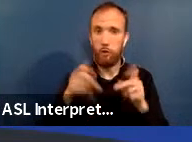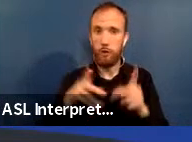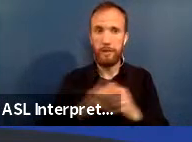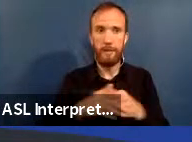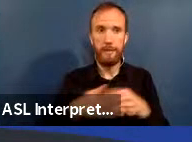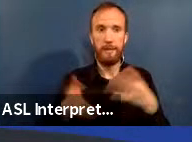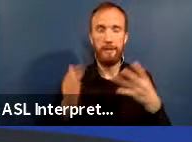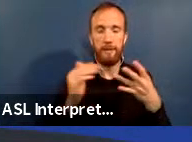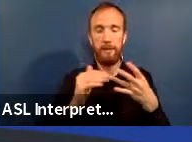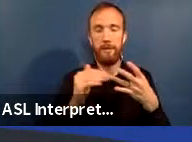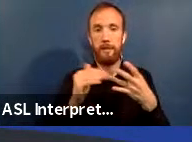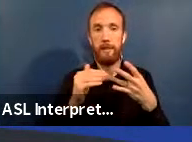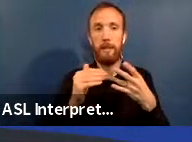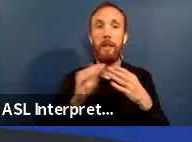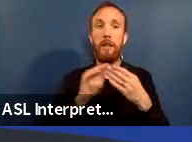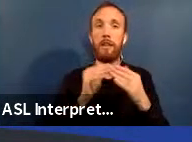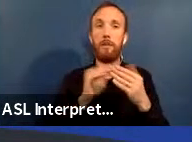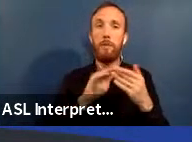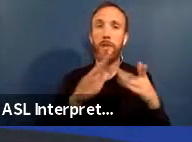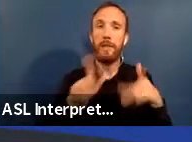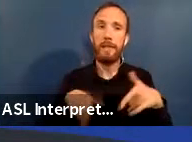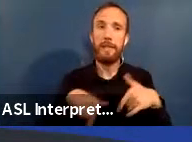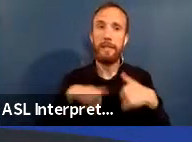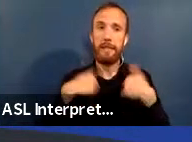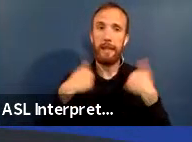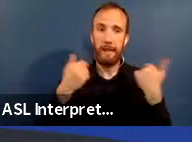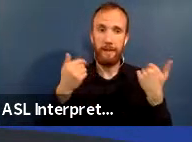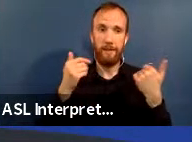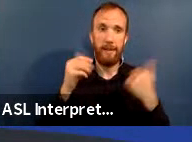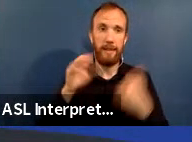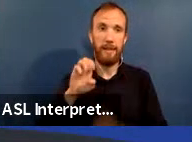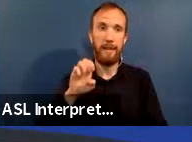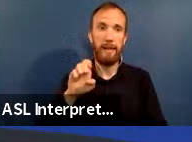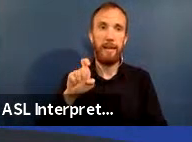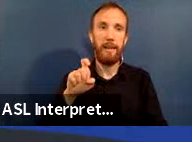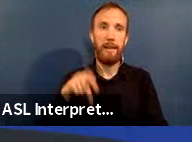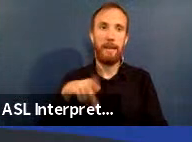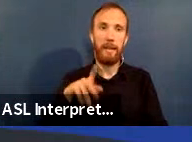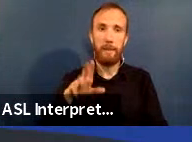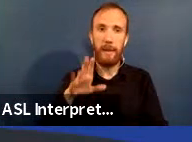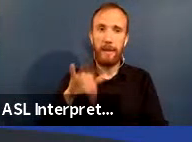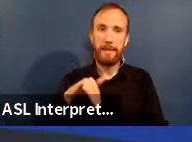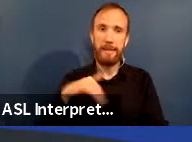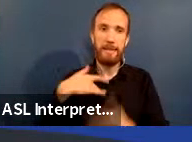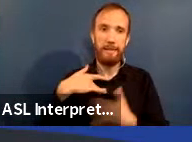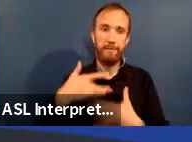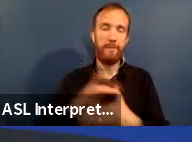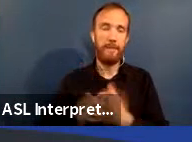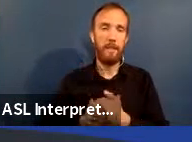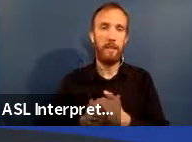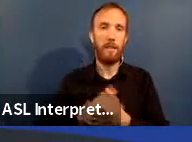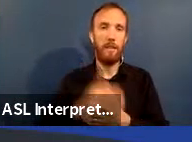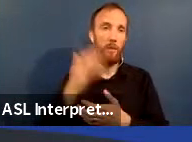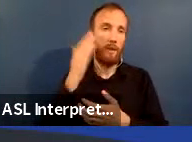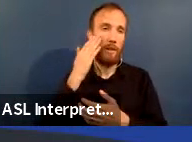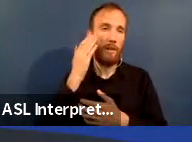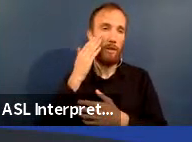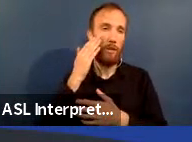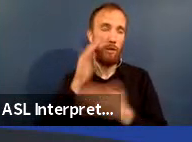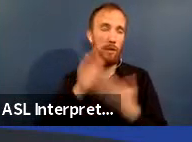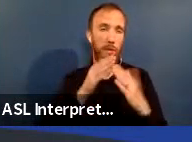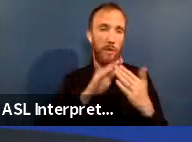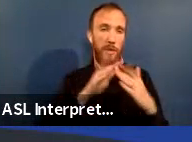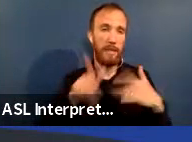also including community life expectancy. We know that community life expectancy actually differs between